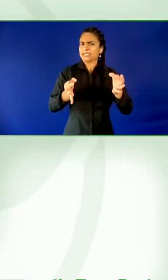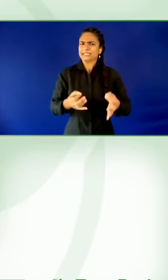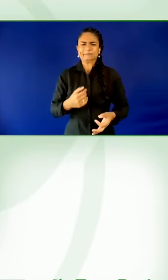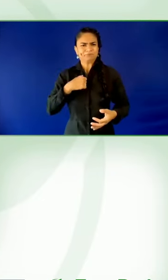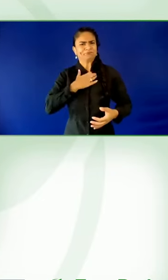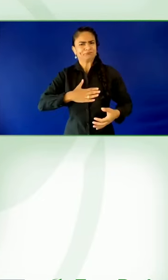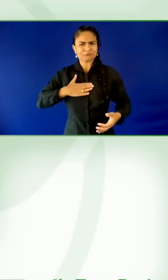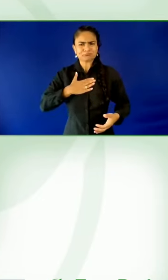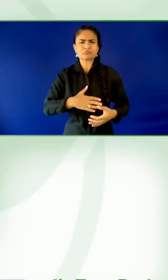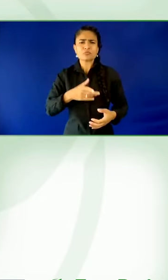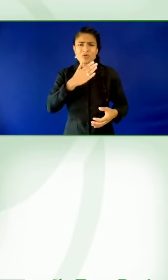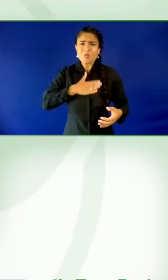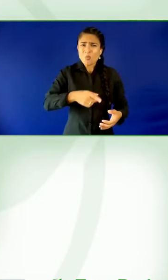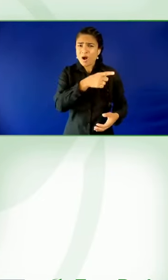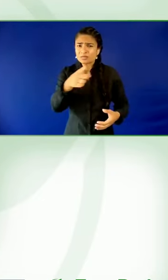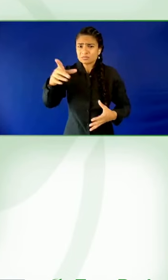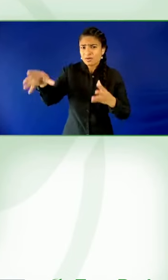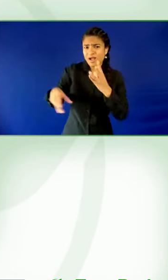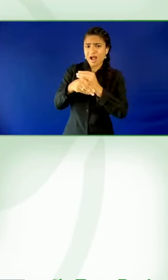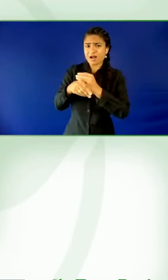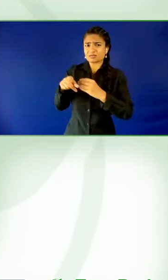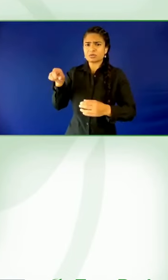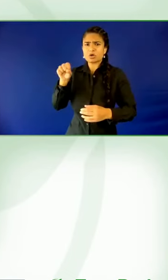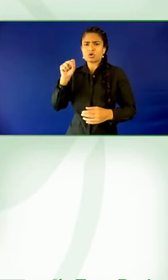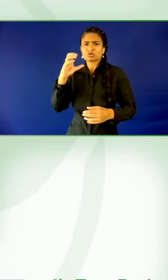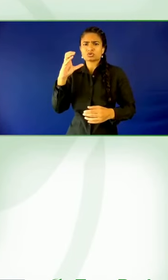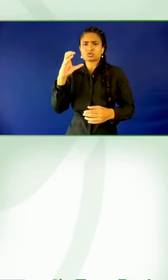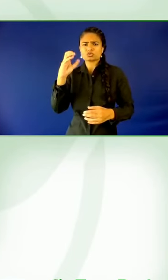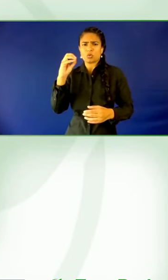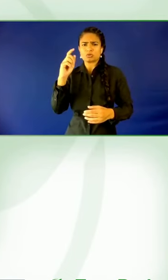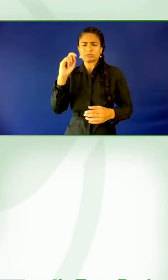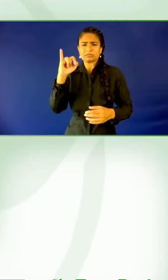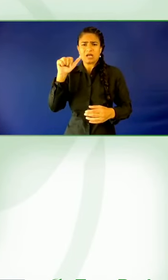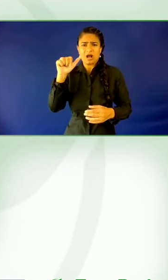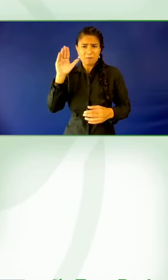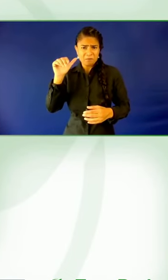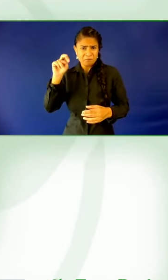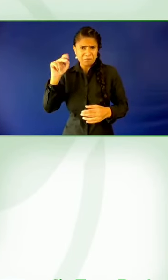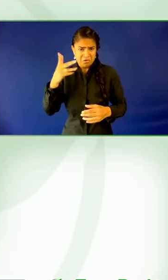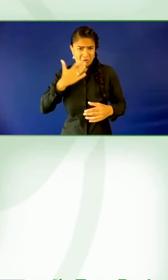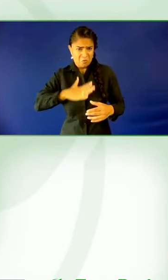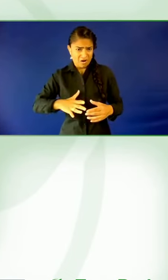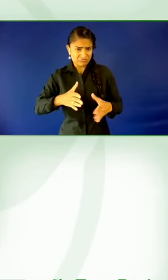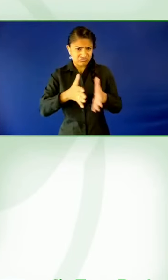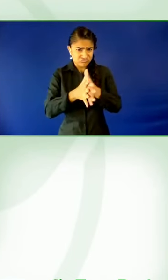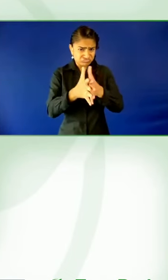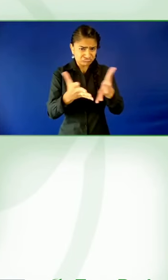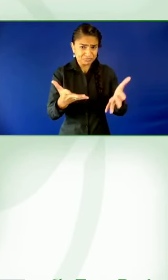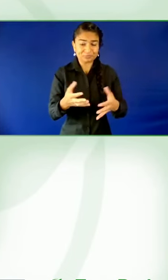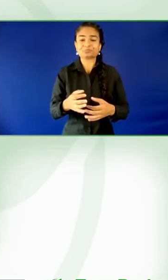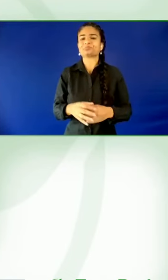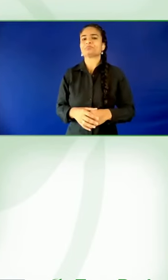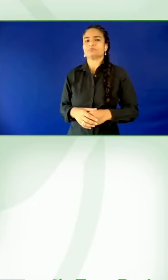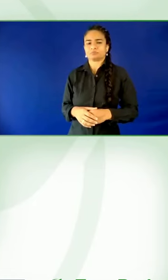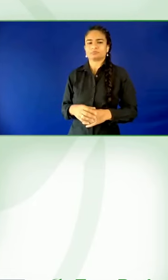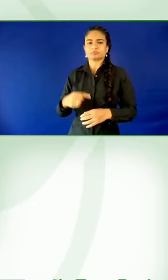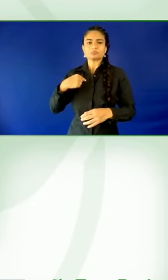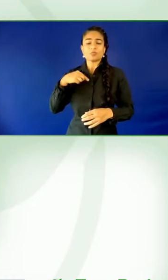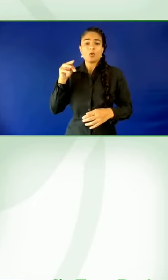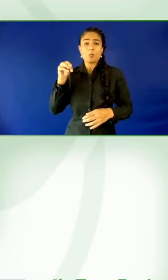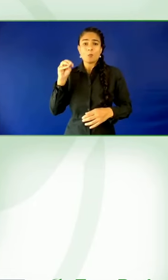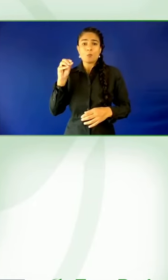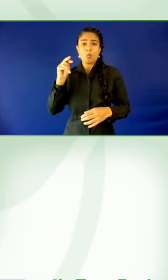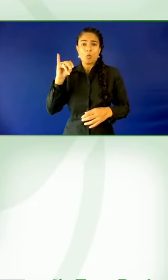don't really have great data on, you know, what our customers with